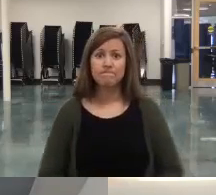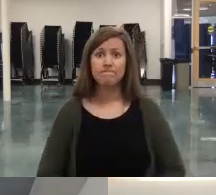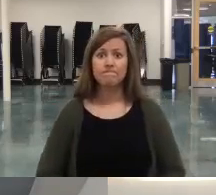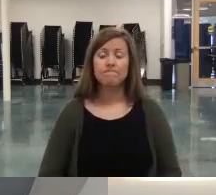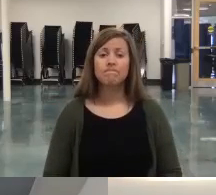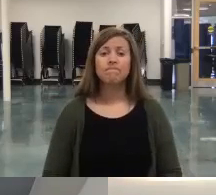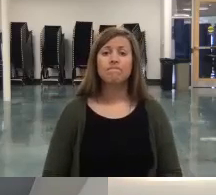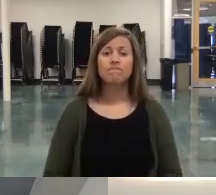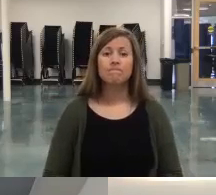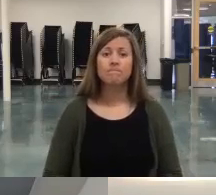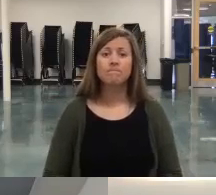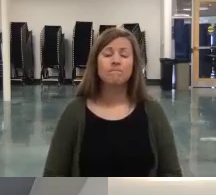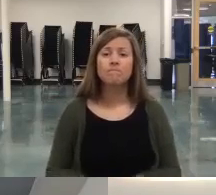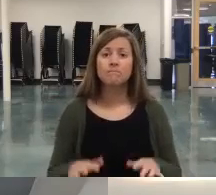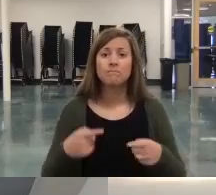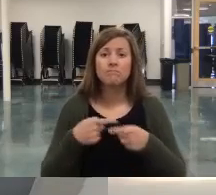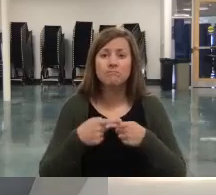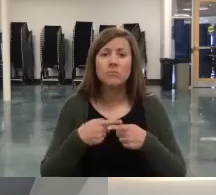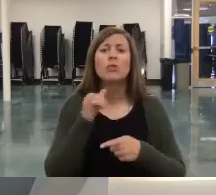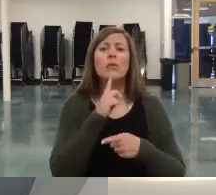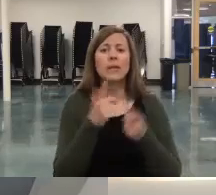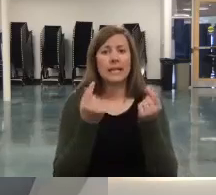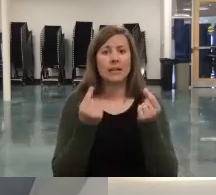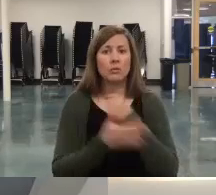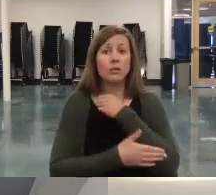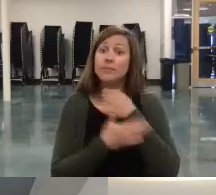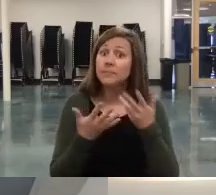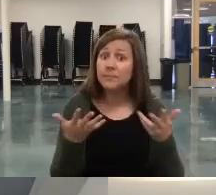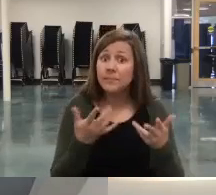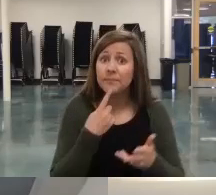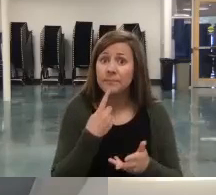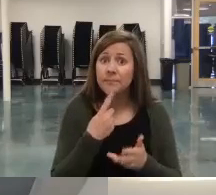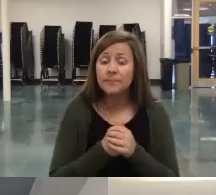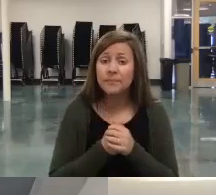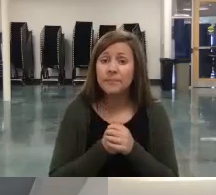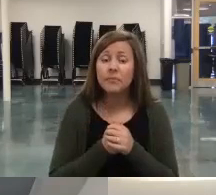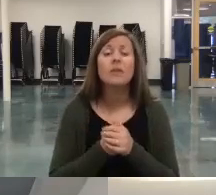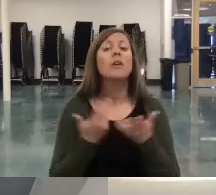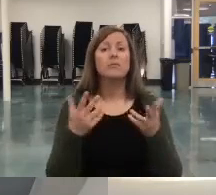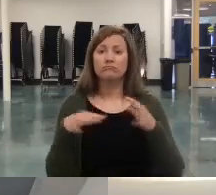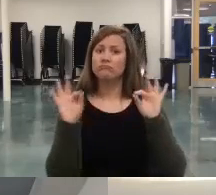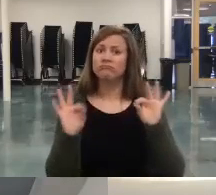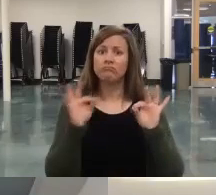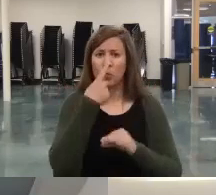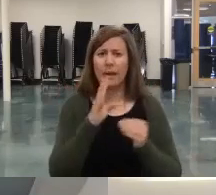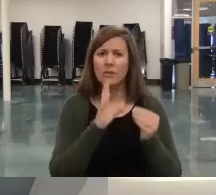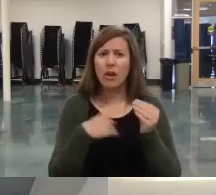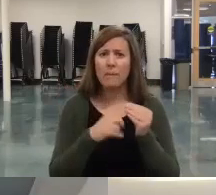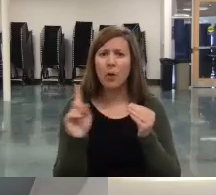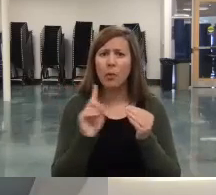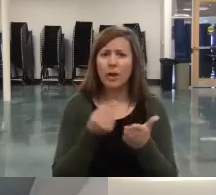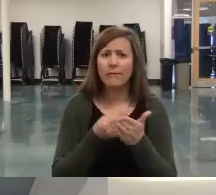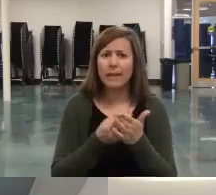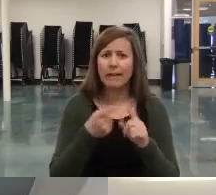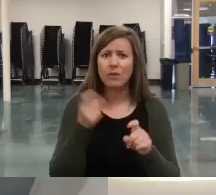Joanne, could you talk about pretty much what the county's doing? Hmm? Excellent. Could you talk a little bit about where the funding comes from